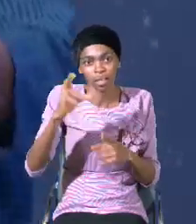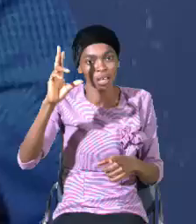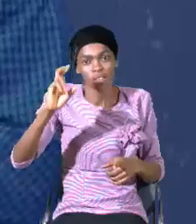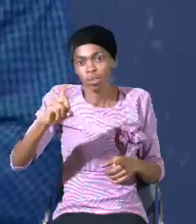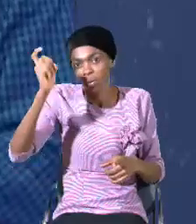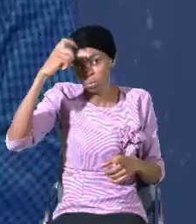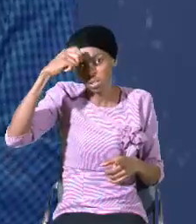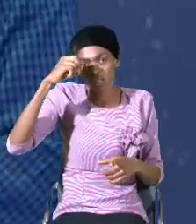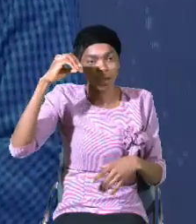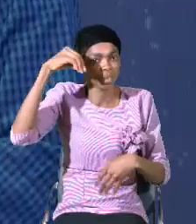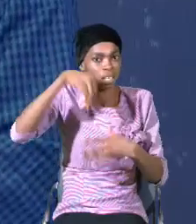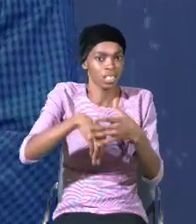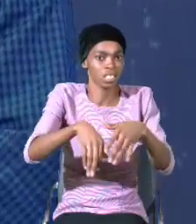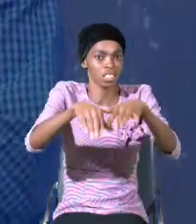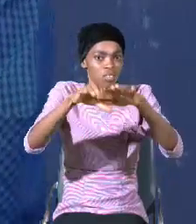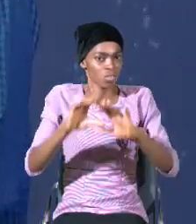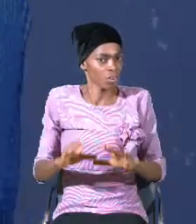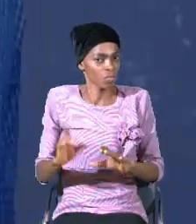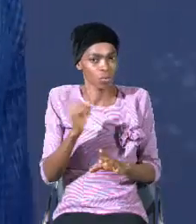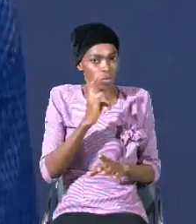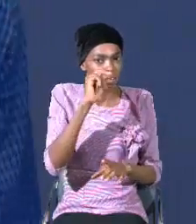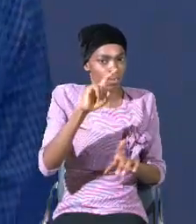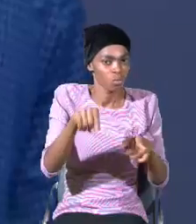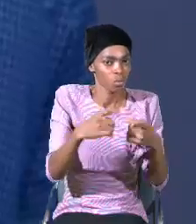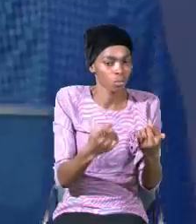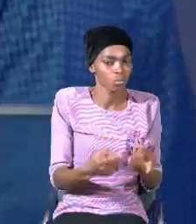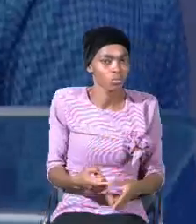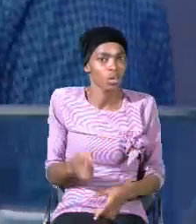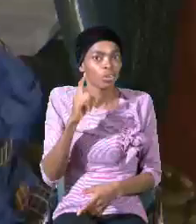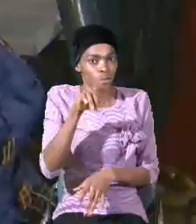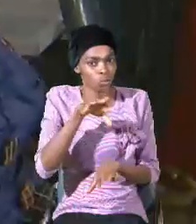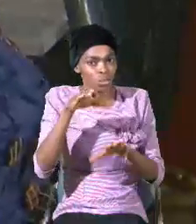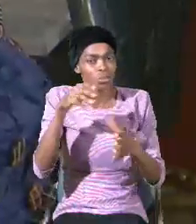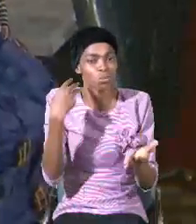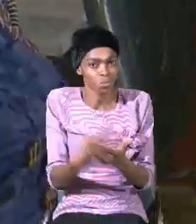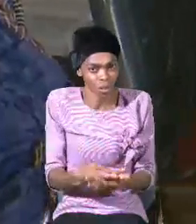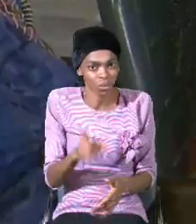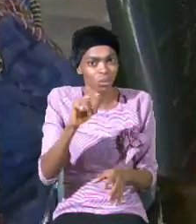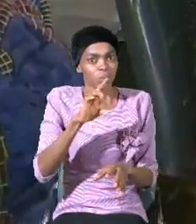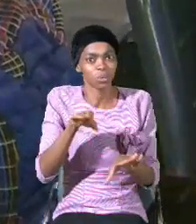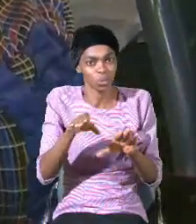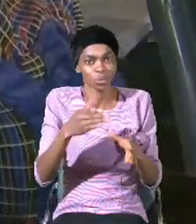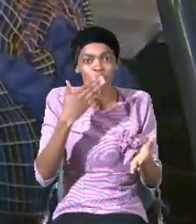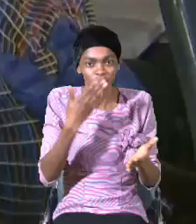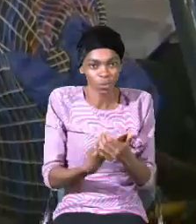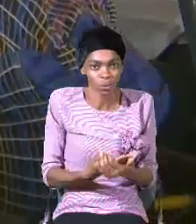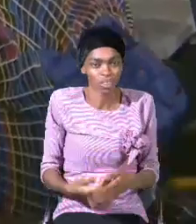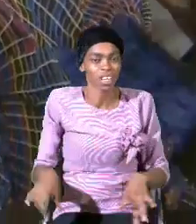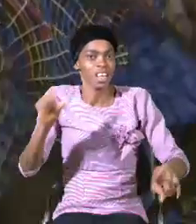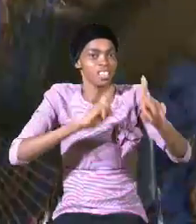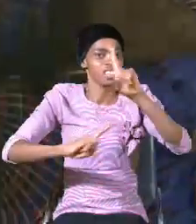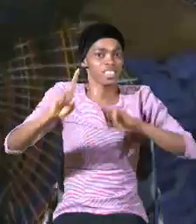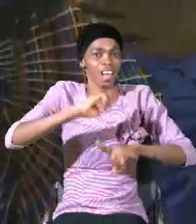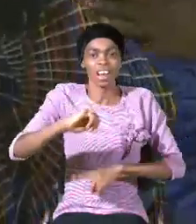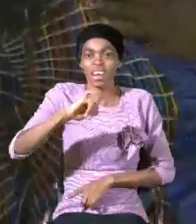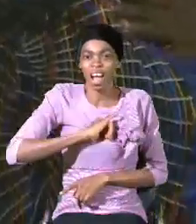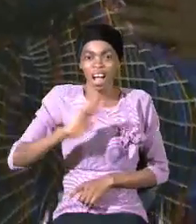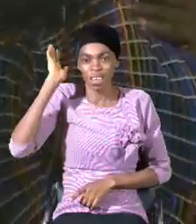grave whither thou goest. You will do well. Yeah. I will do